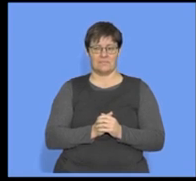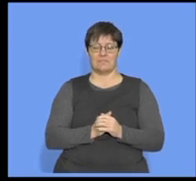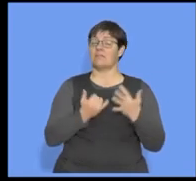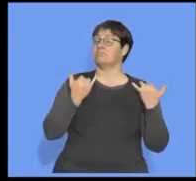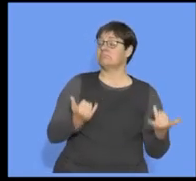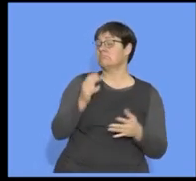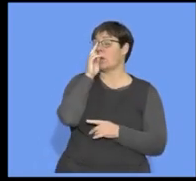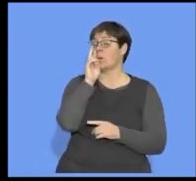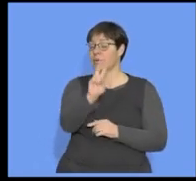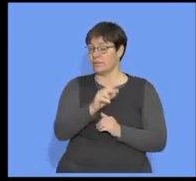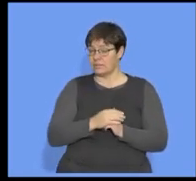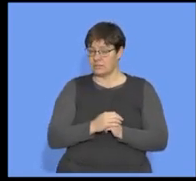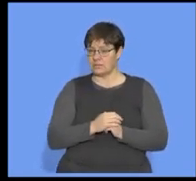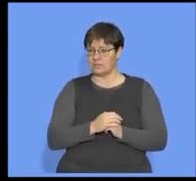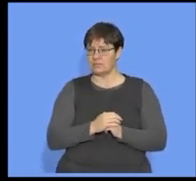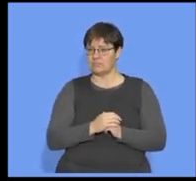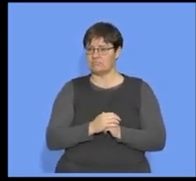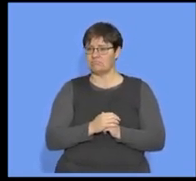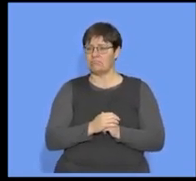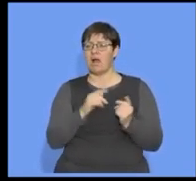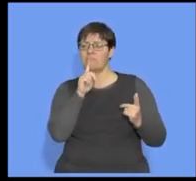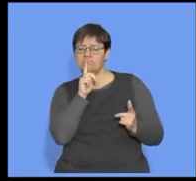So let's look at accommodation.